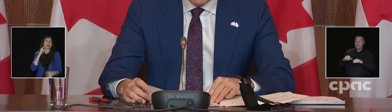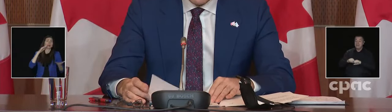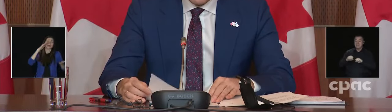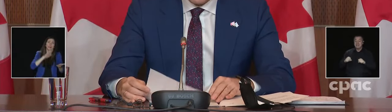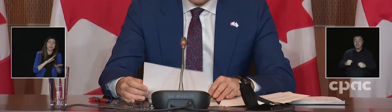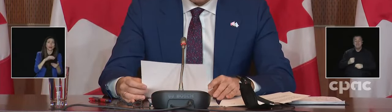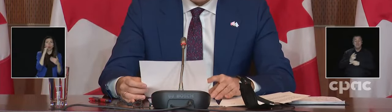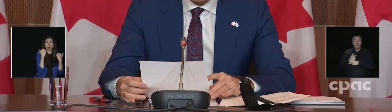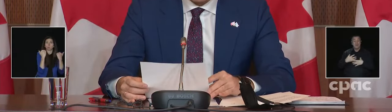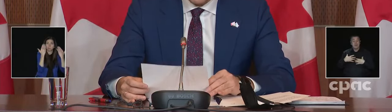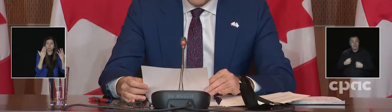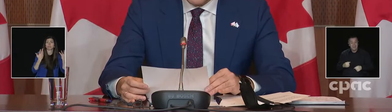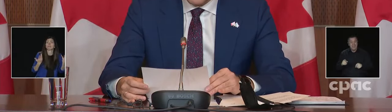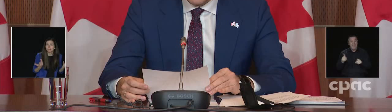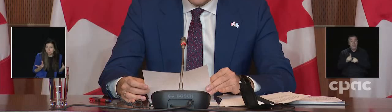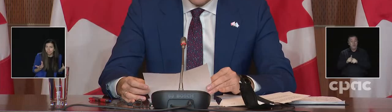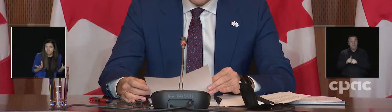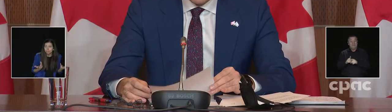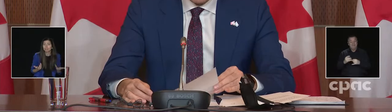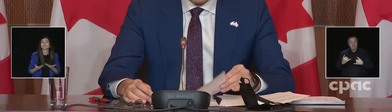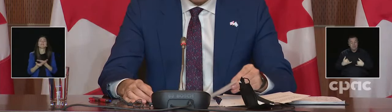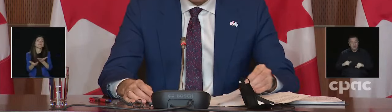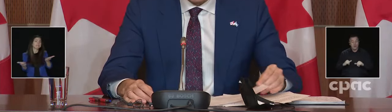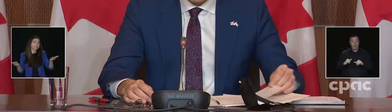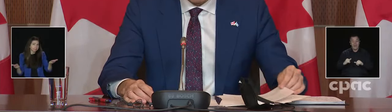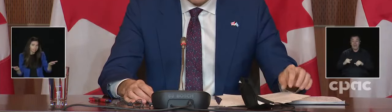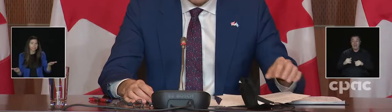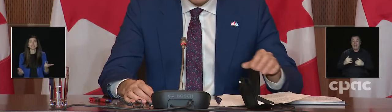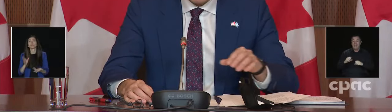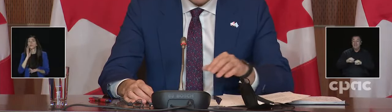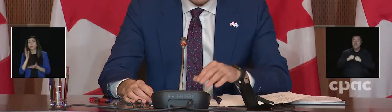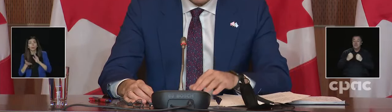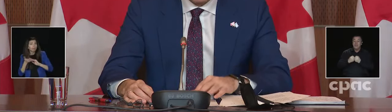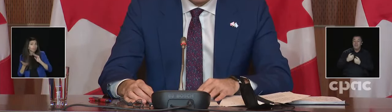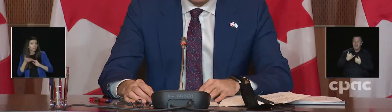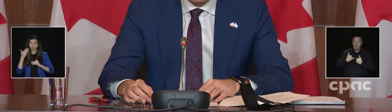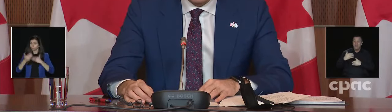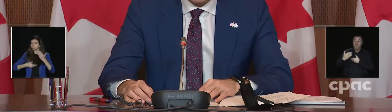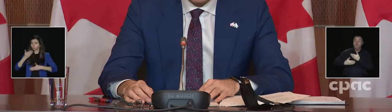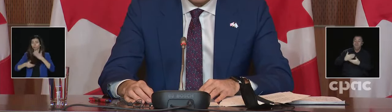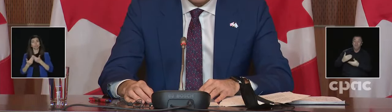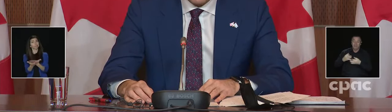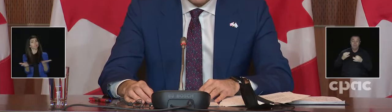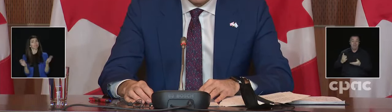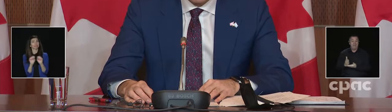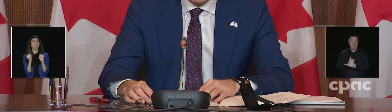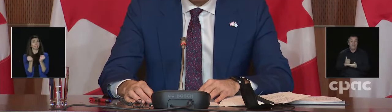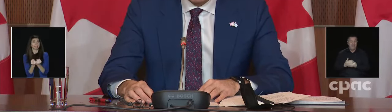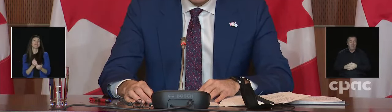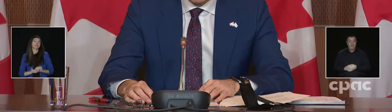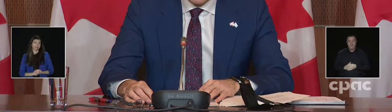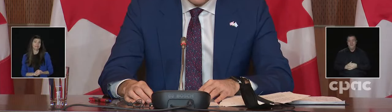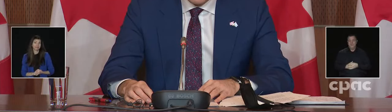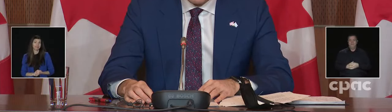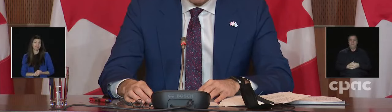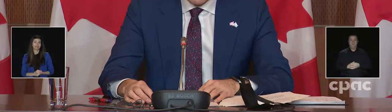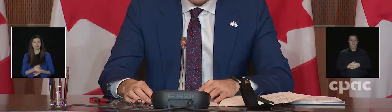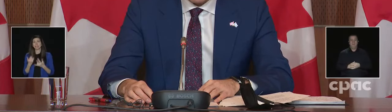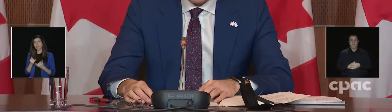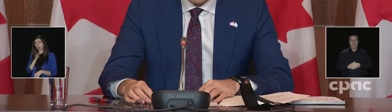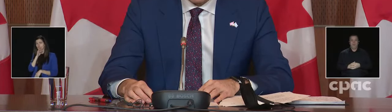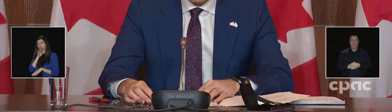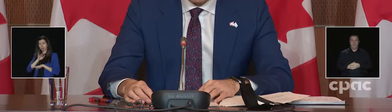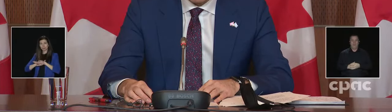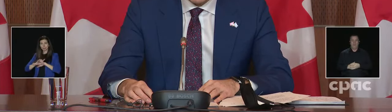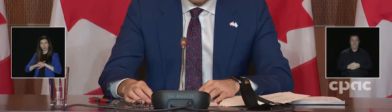aider à maintenir les opérations essentielles de notre société pendant cette période. As mentioned in the